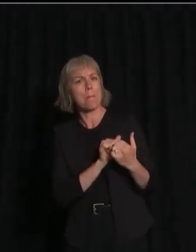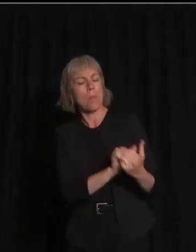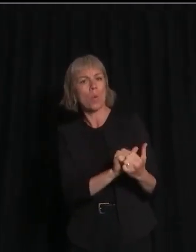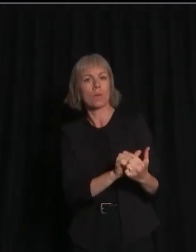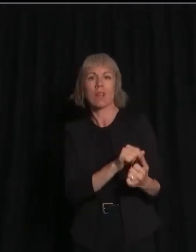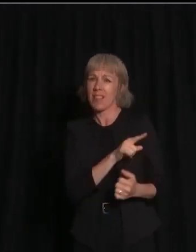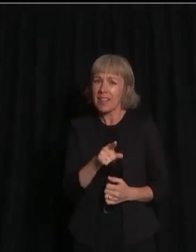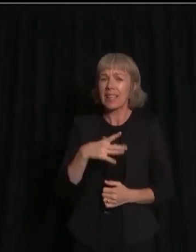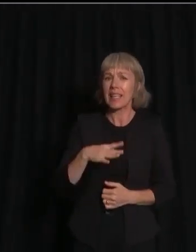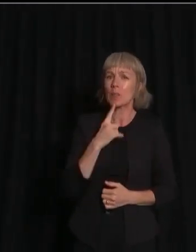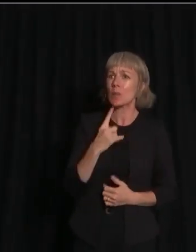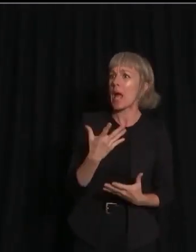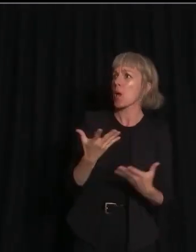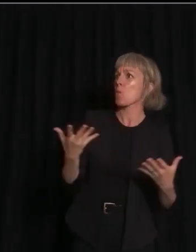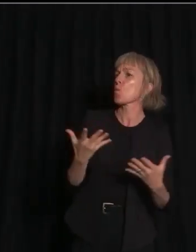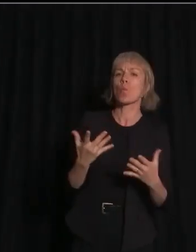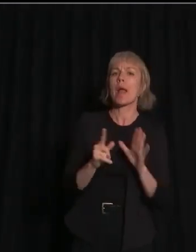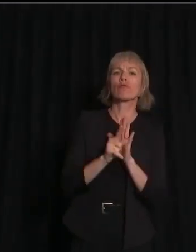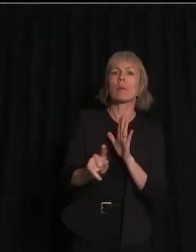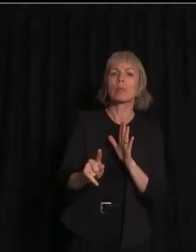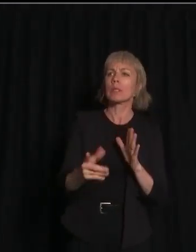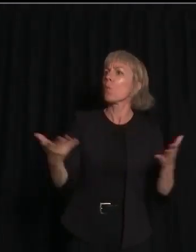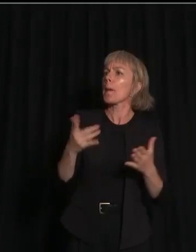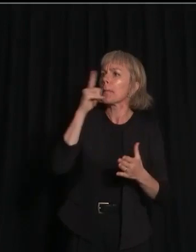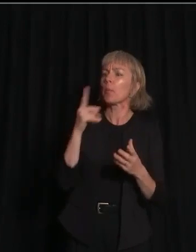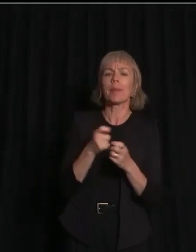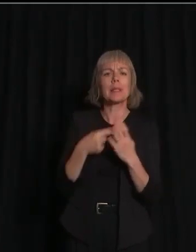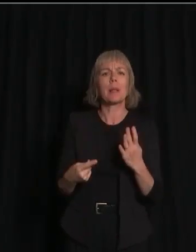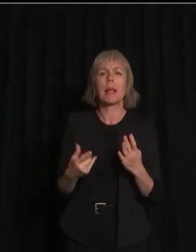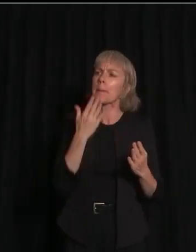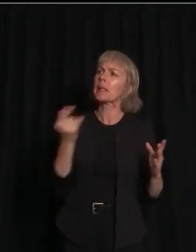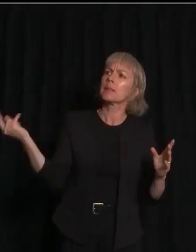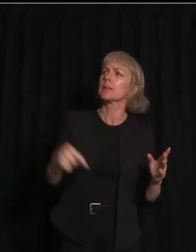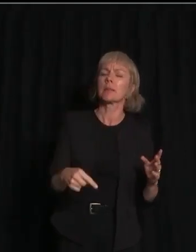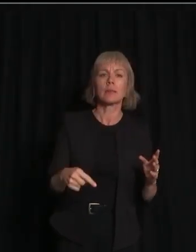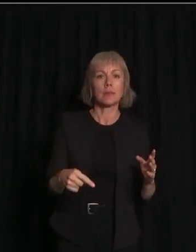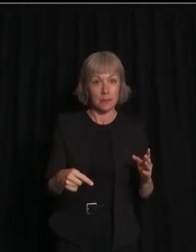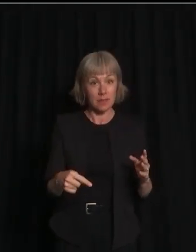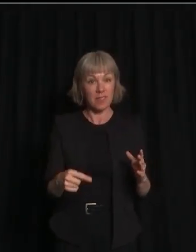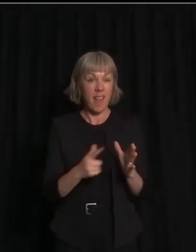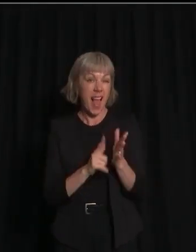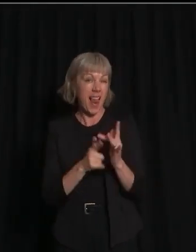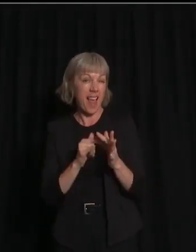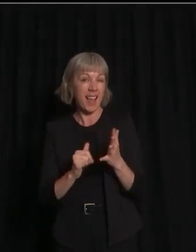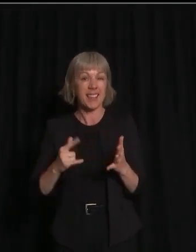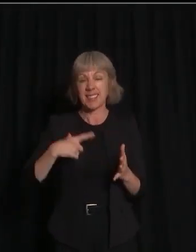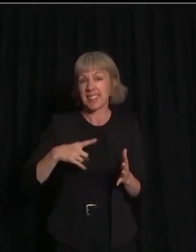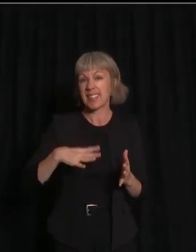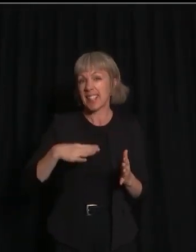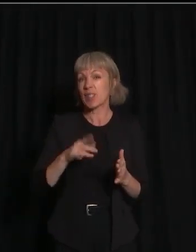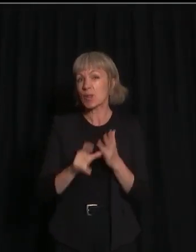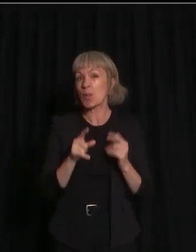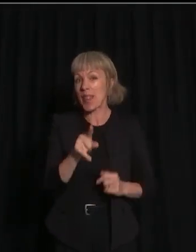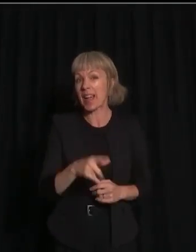where is the representation? Let's make that representation happen, and give our experience that amplification that